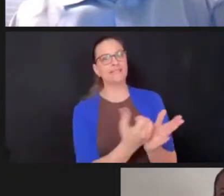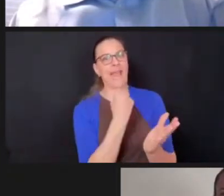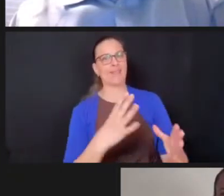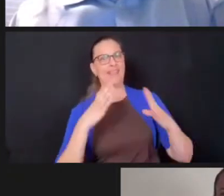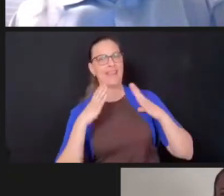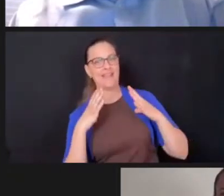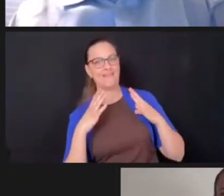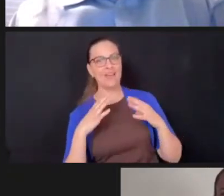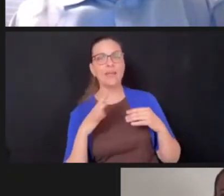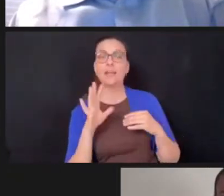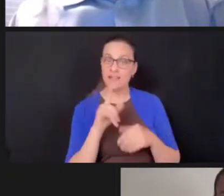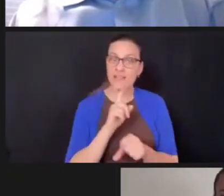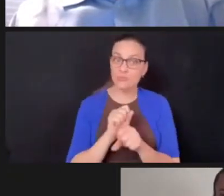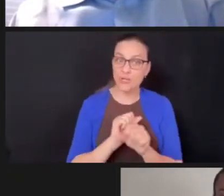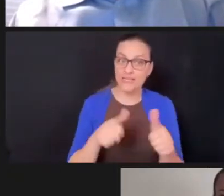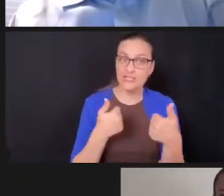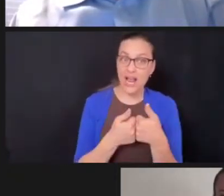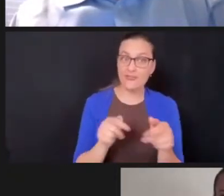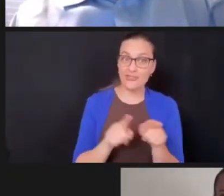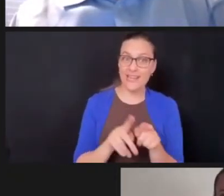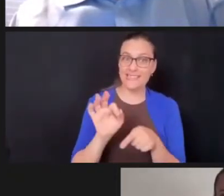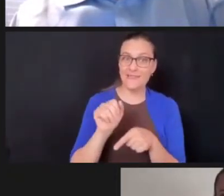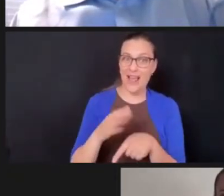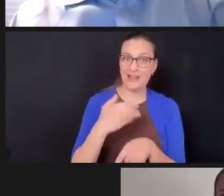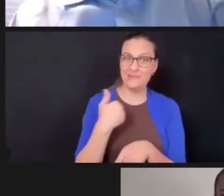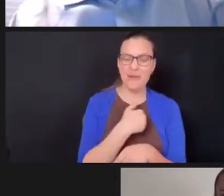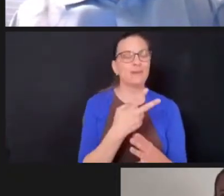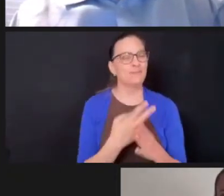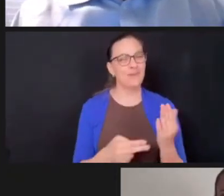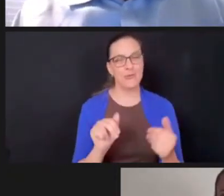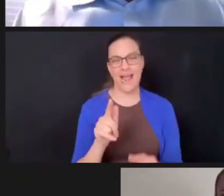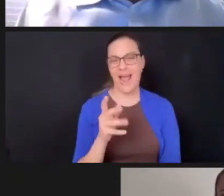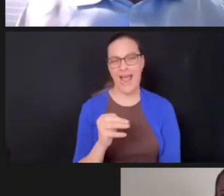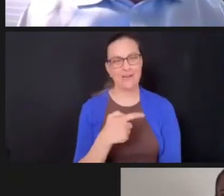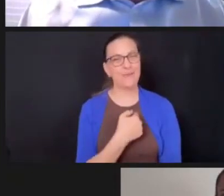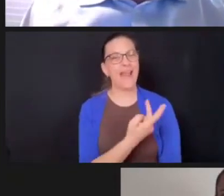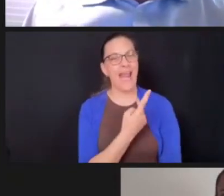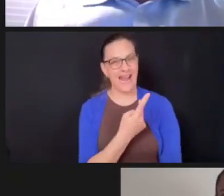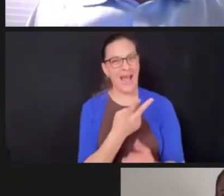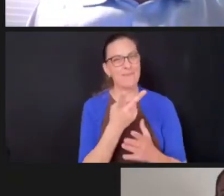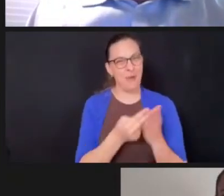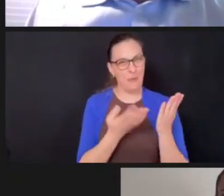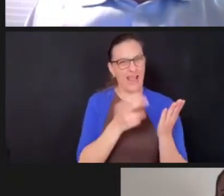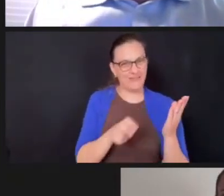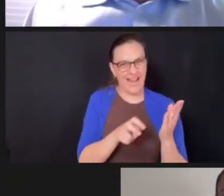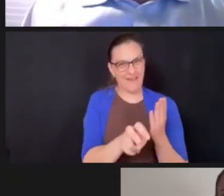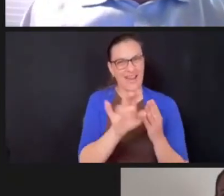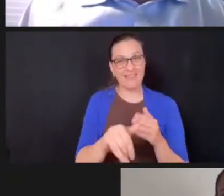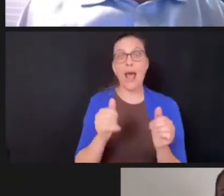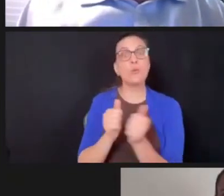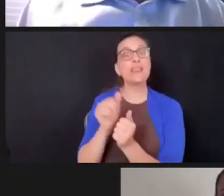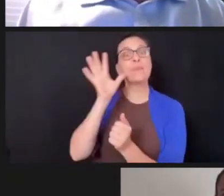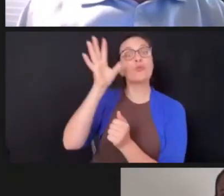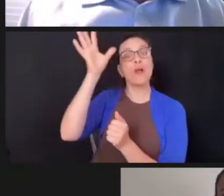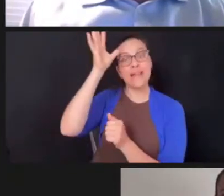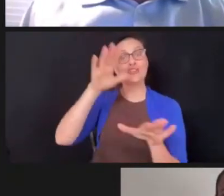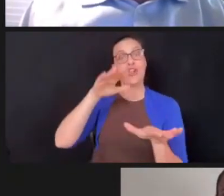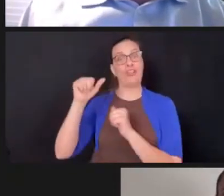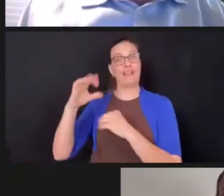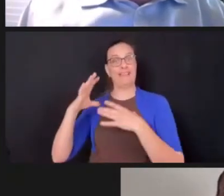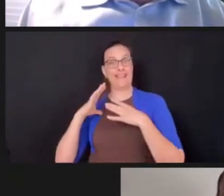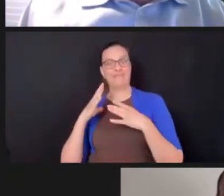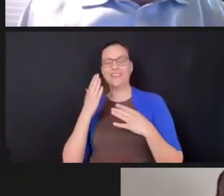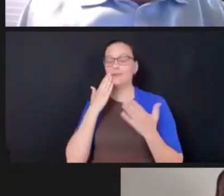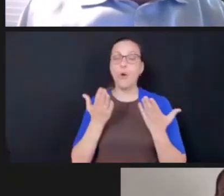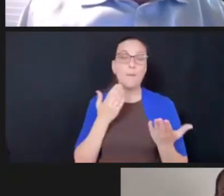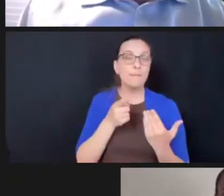faculty member. Both Adam and I have navigated this with parental leave. You know, you might not teach a class, but